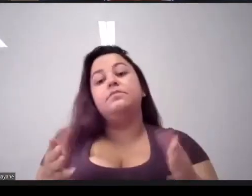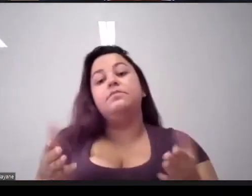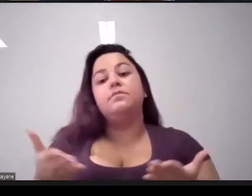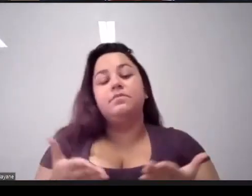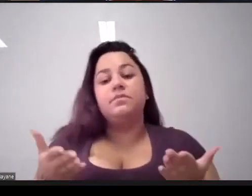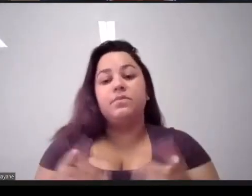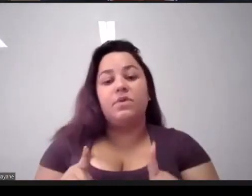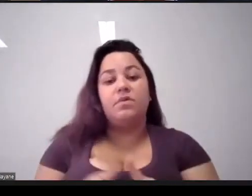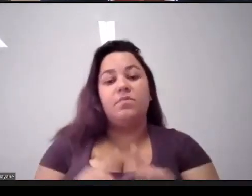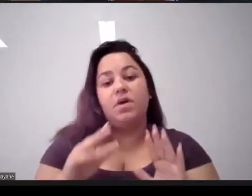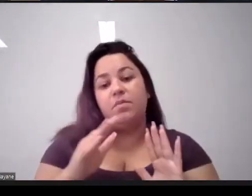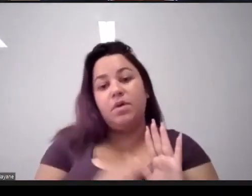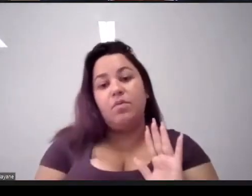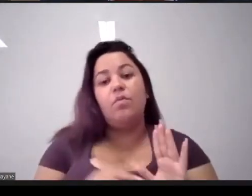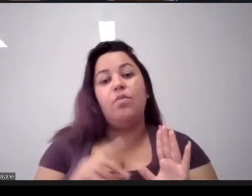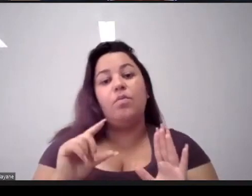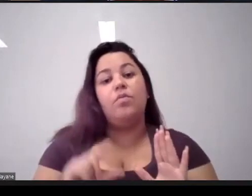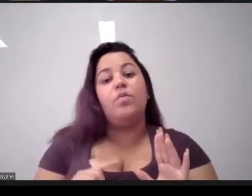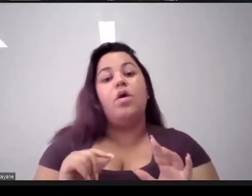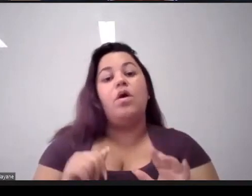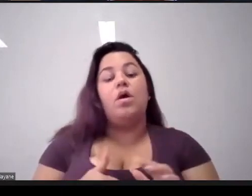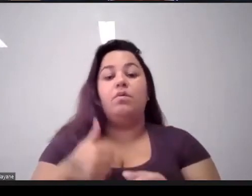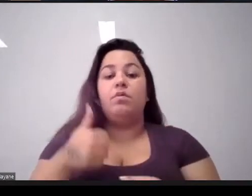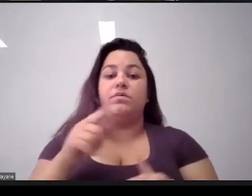and that is the